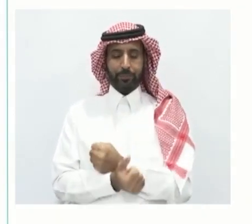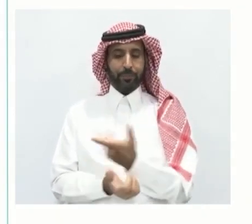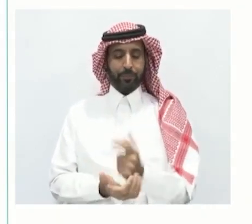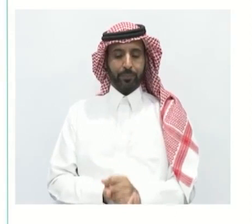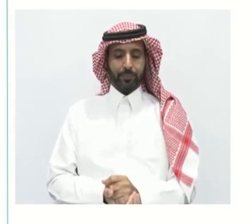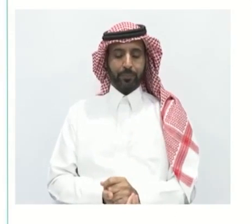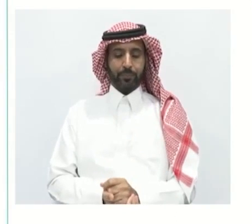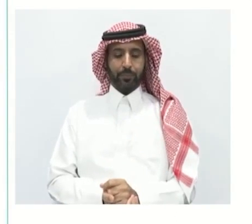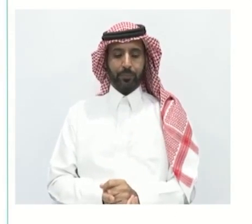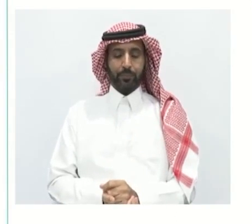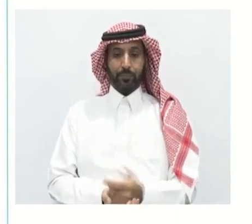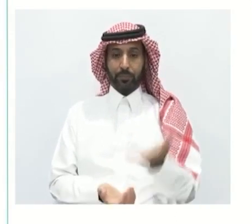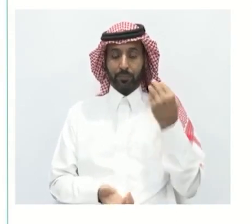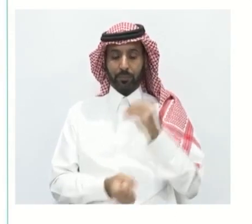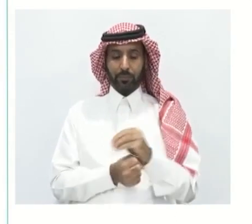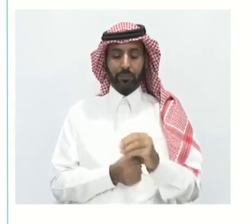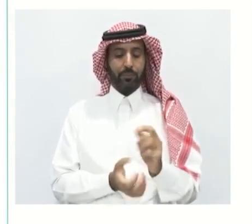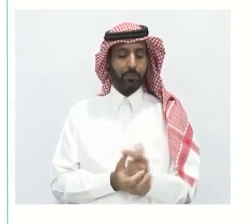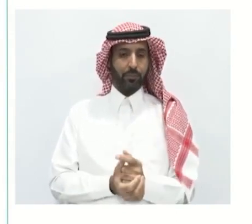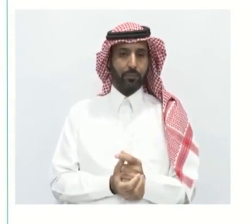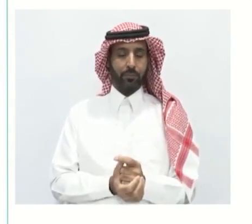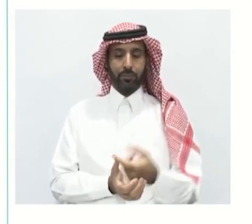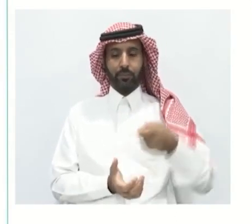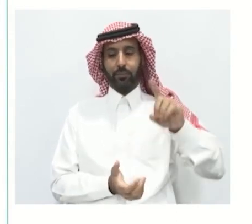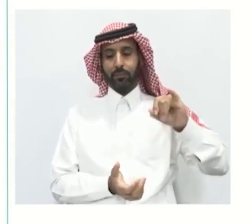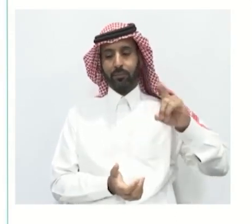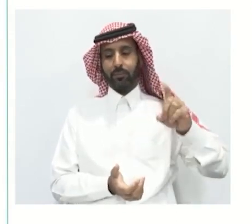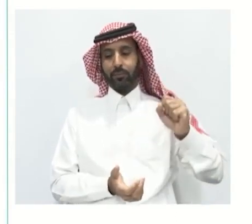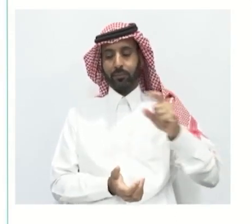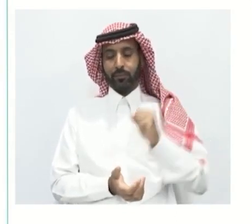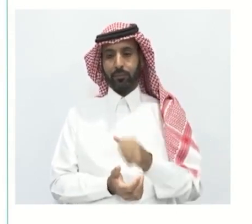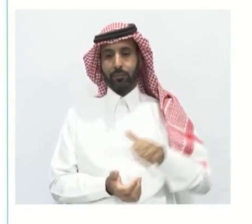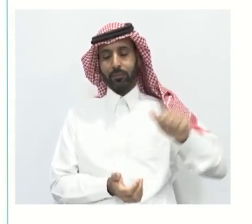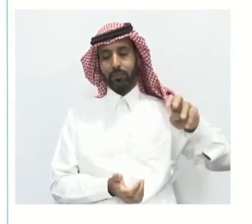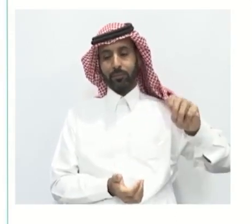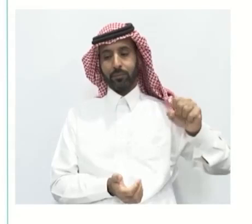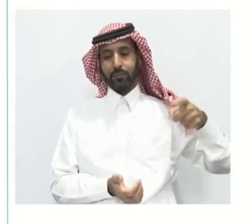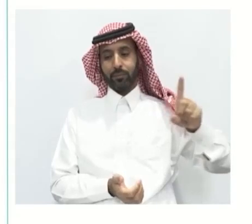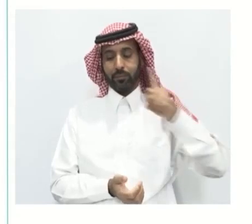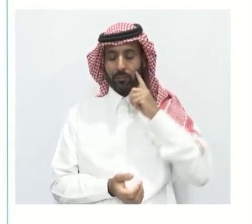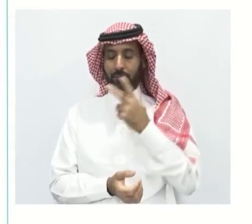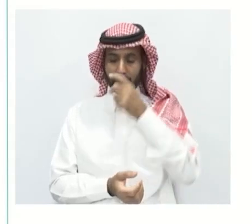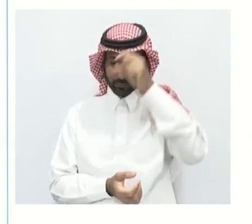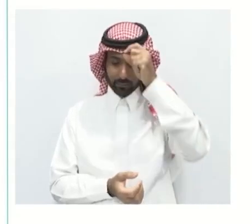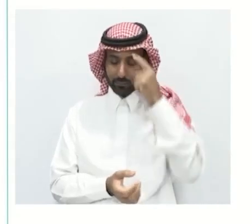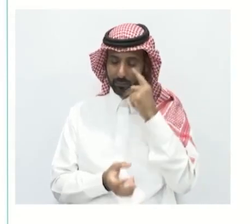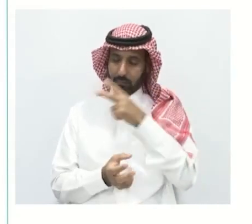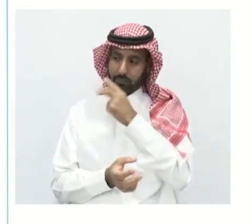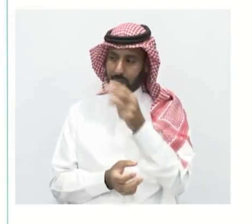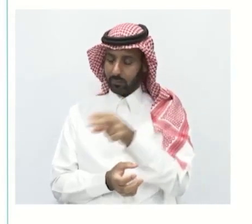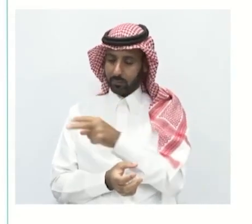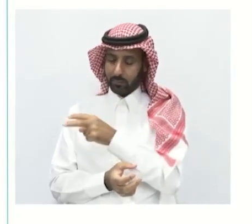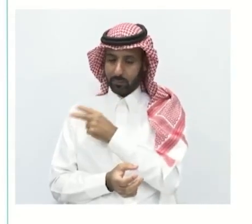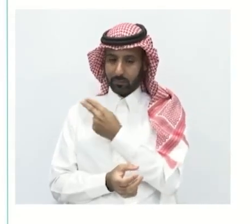Yes, as previously mentioned, how did they catch him? Imad, there be security cameras